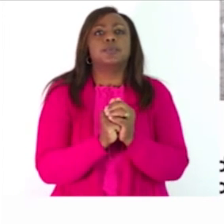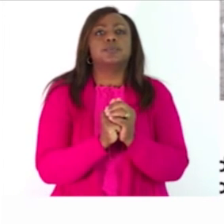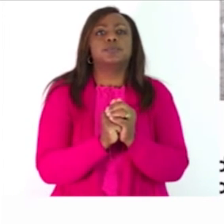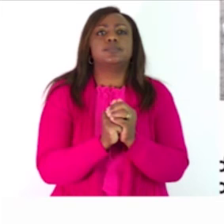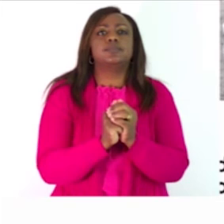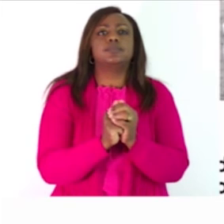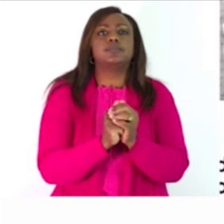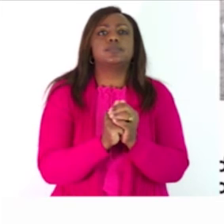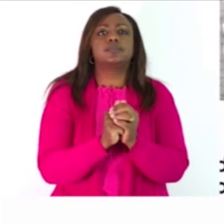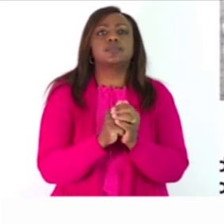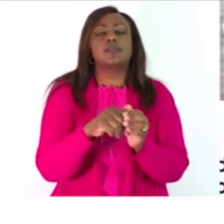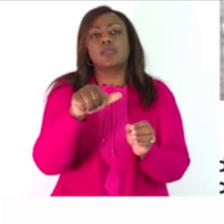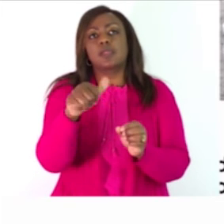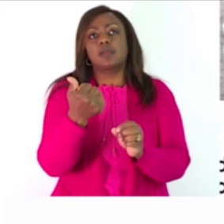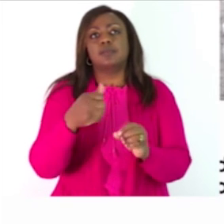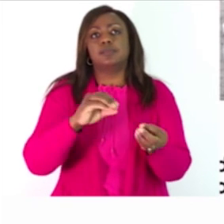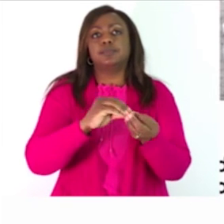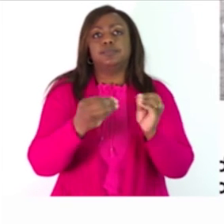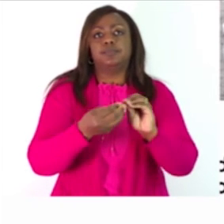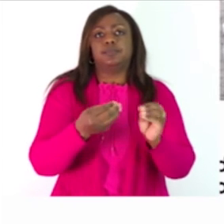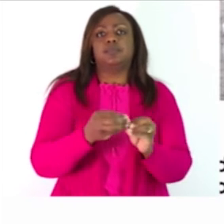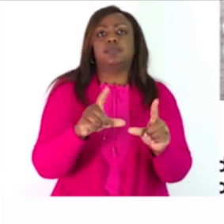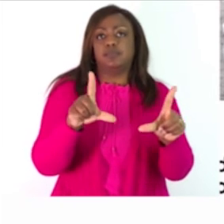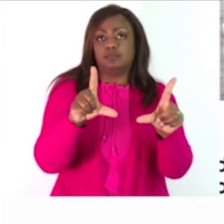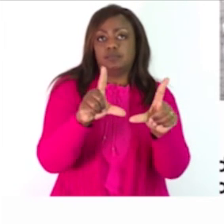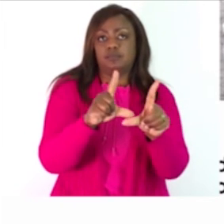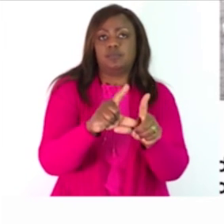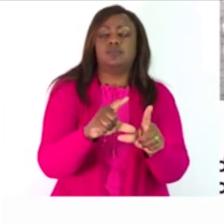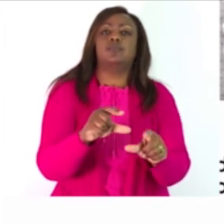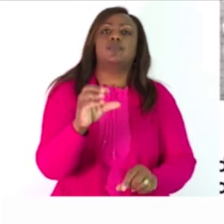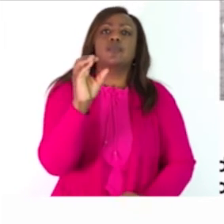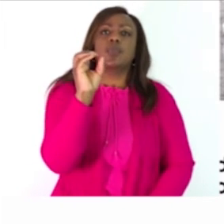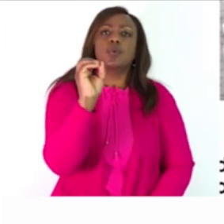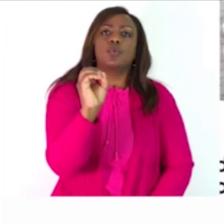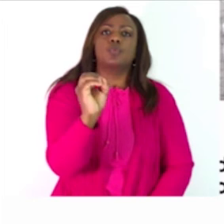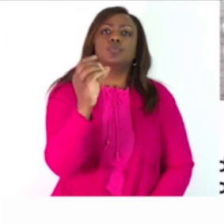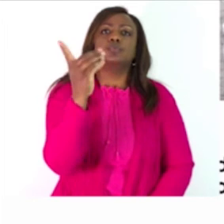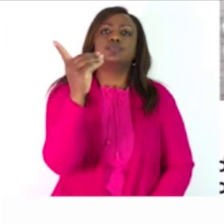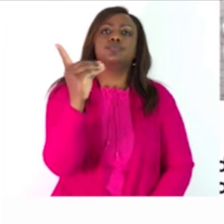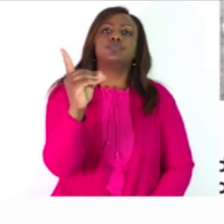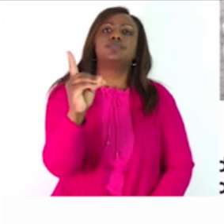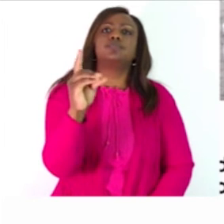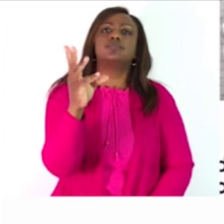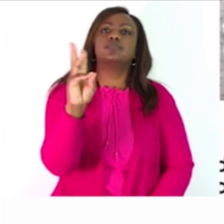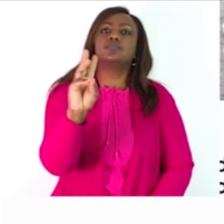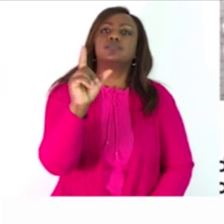alcoholicsanonymous@gmail.com. Then we have Lifeline Childline, the Windhoek number